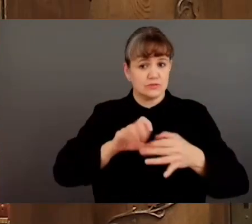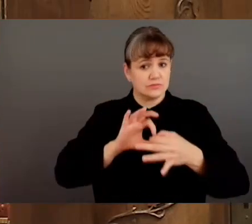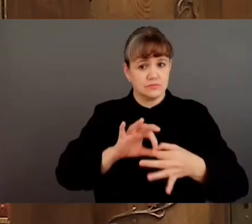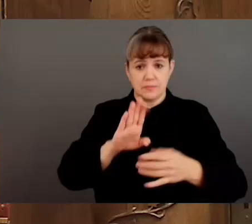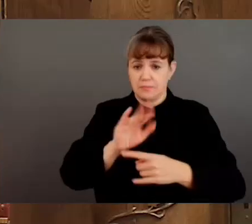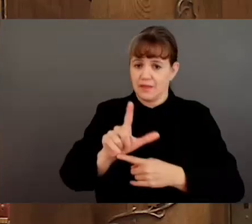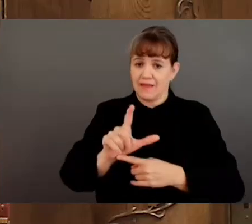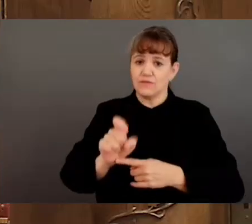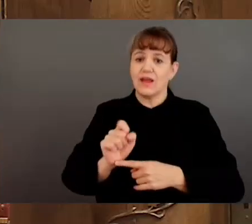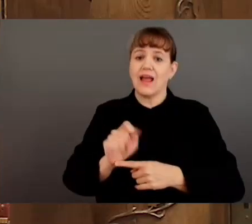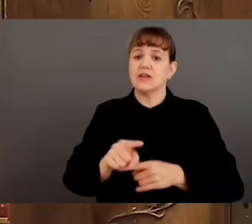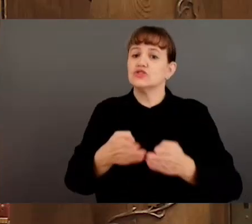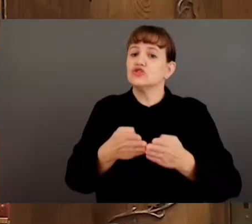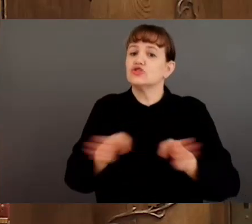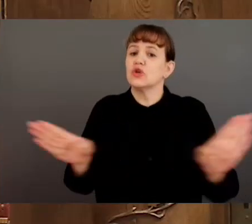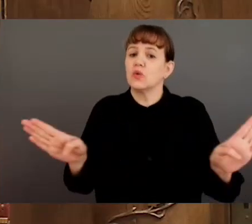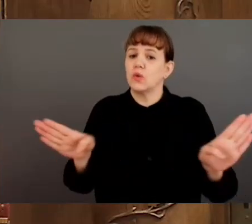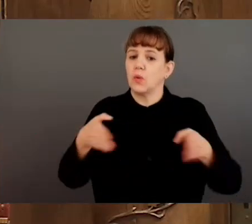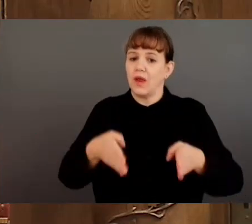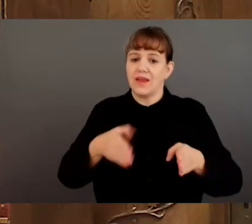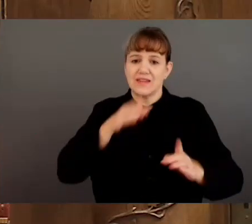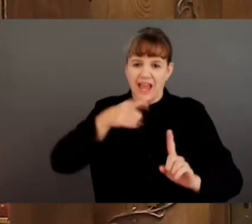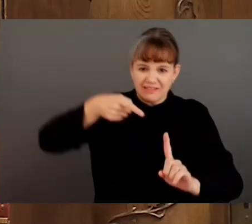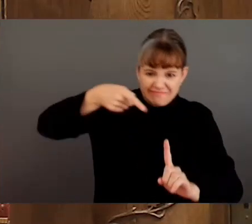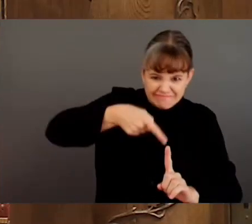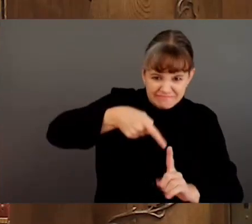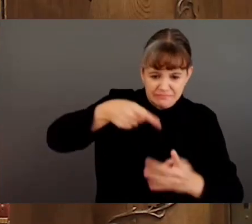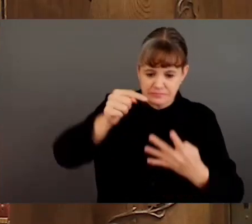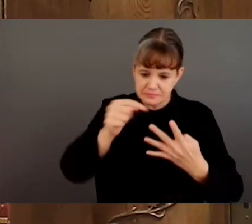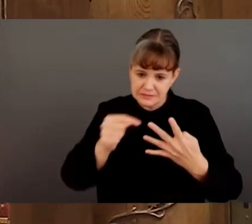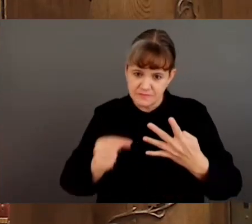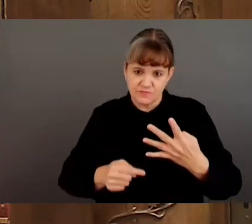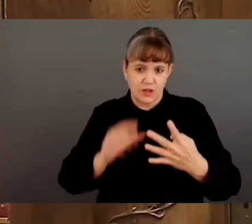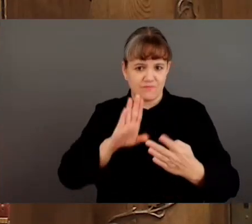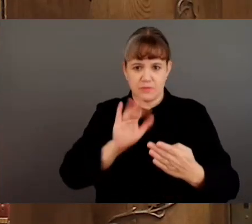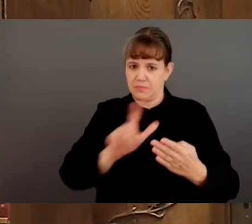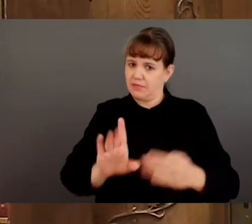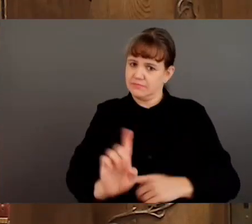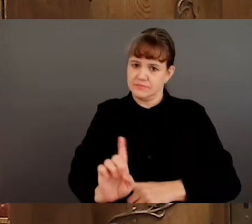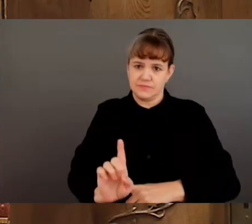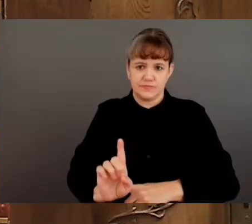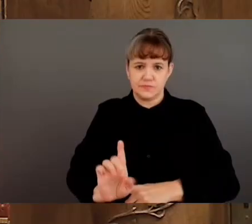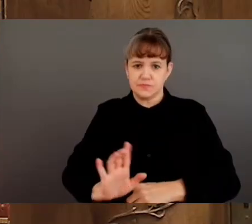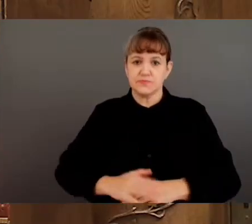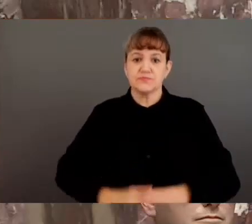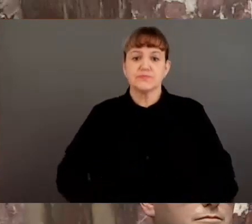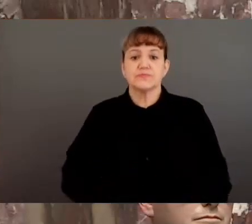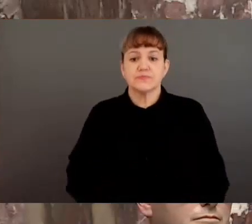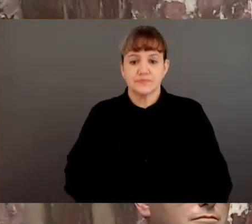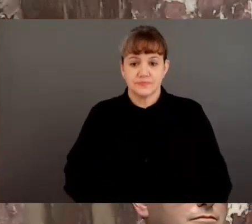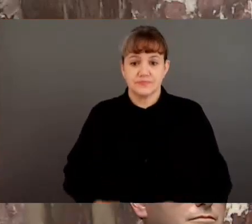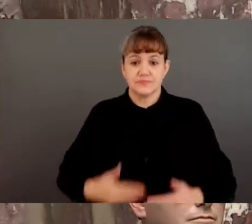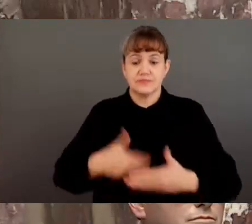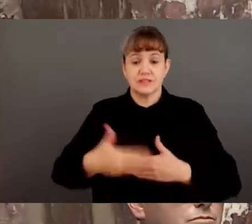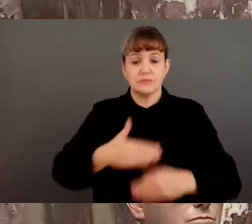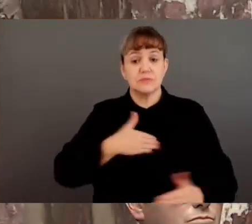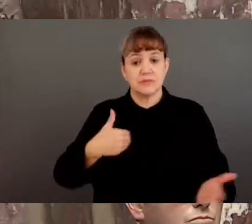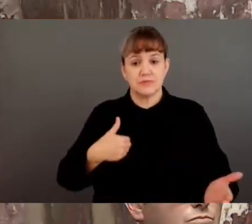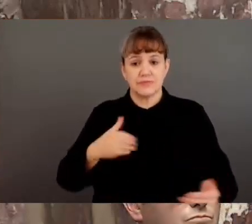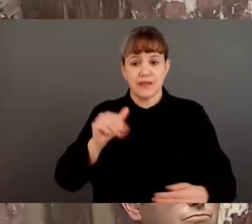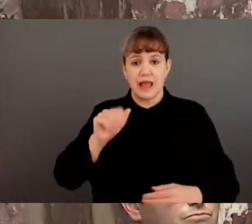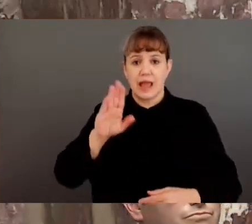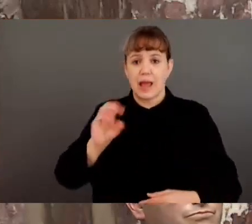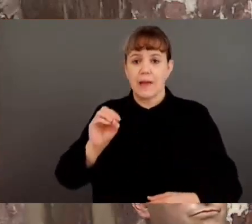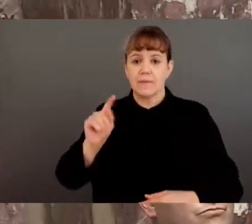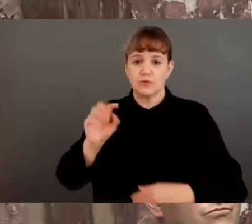specifically to the bill. Thank you. Member for Abbotsford South. Thank you very much, Mr. Speaker, and all due